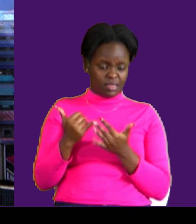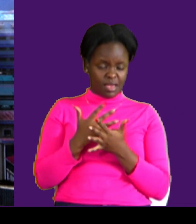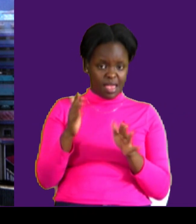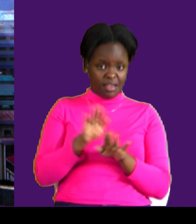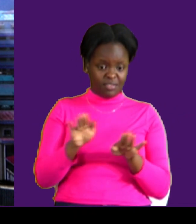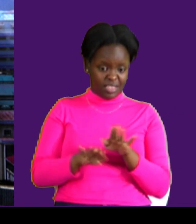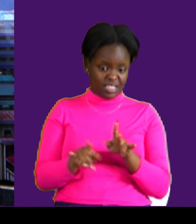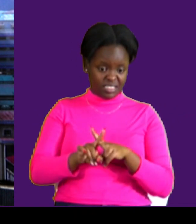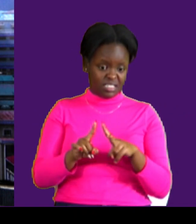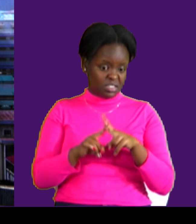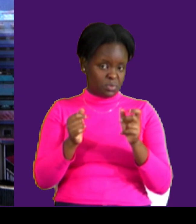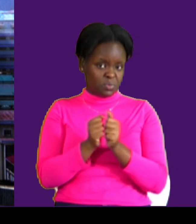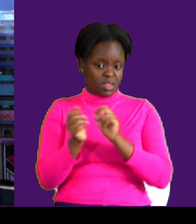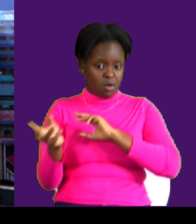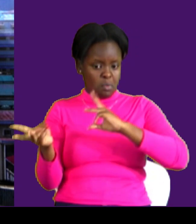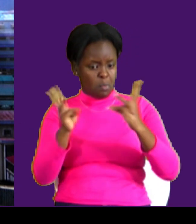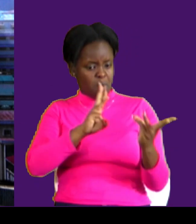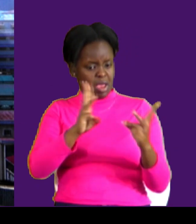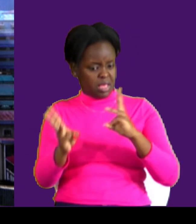starting with the weather, starting with